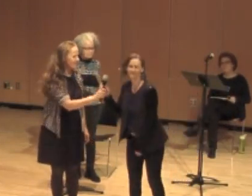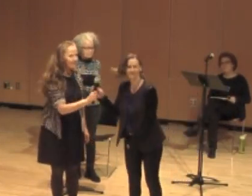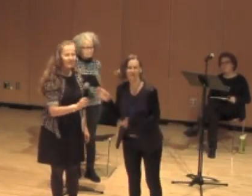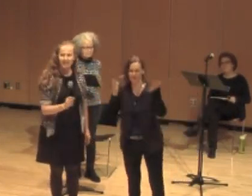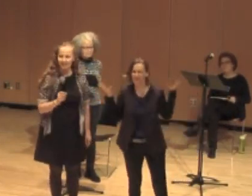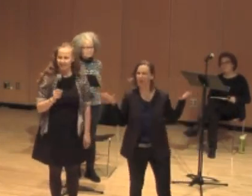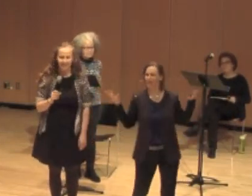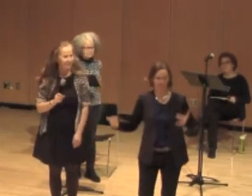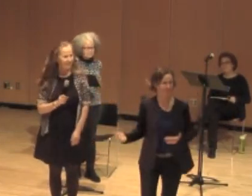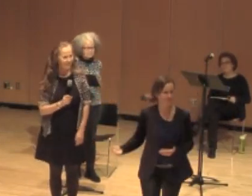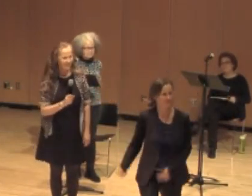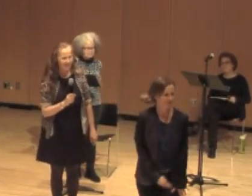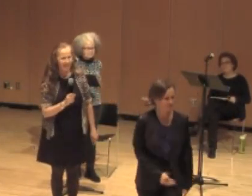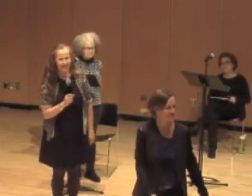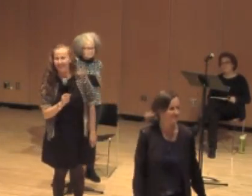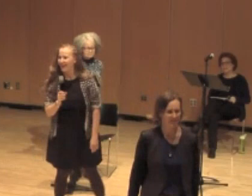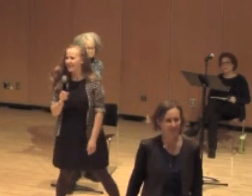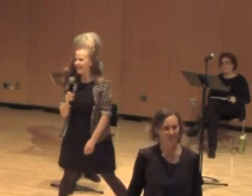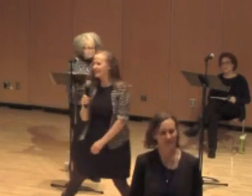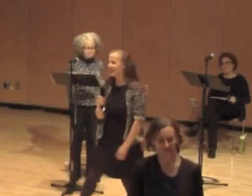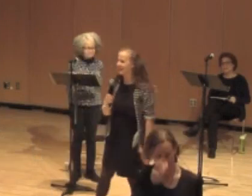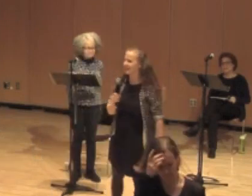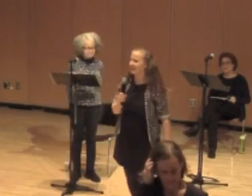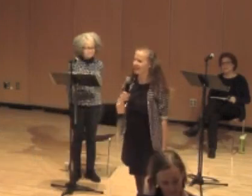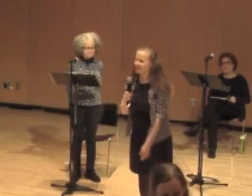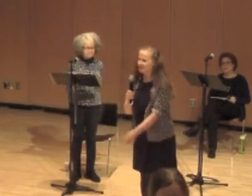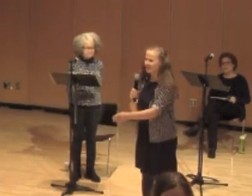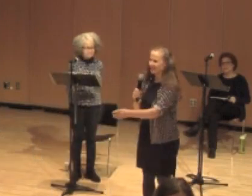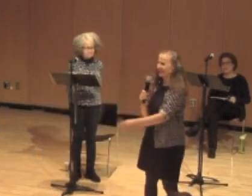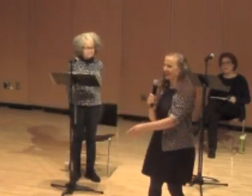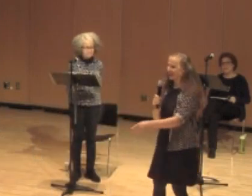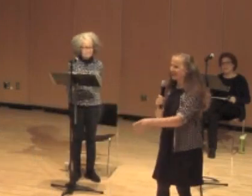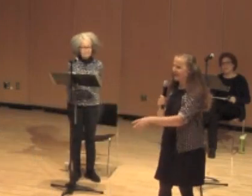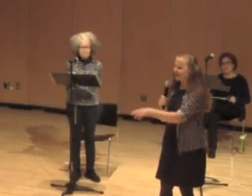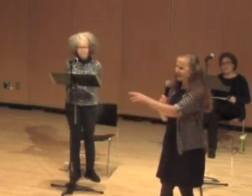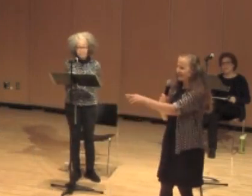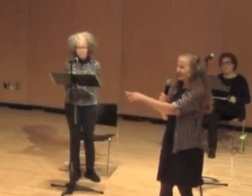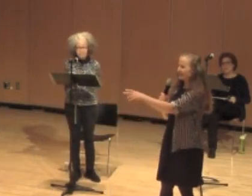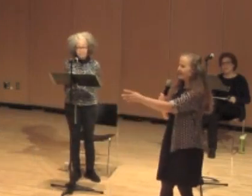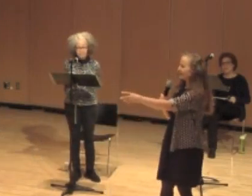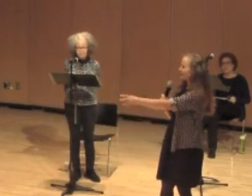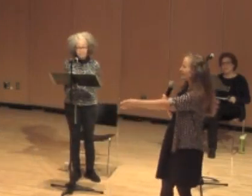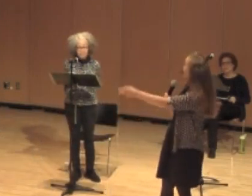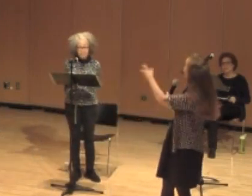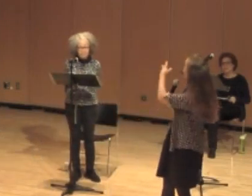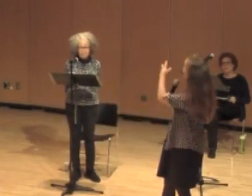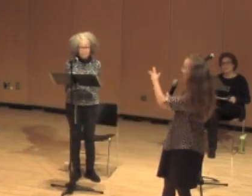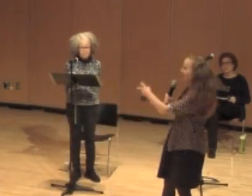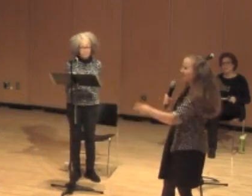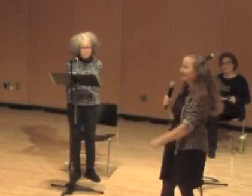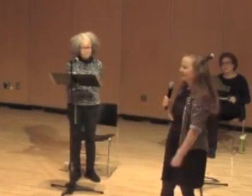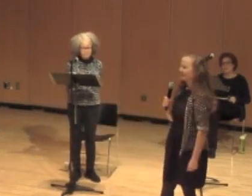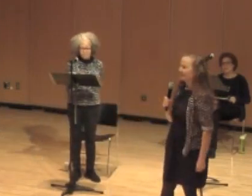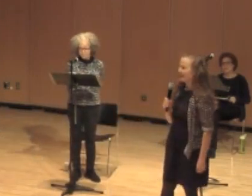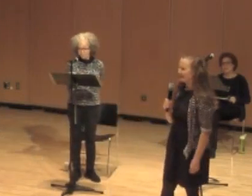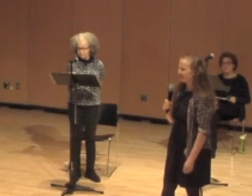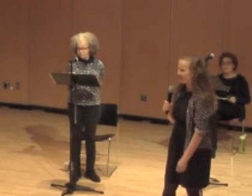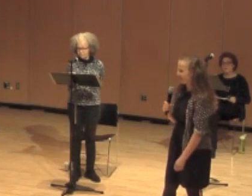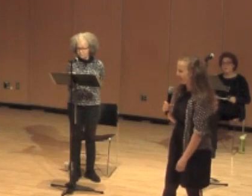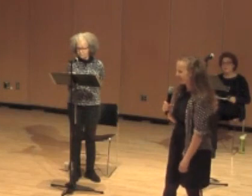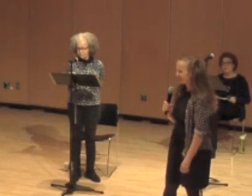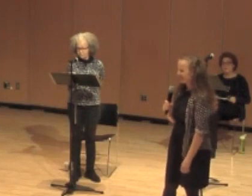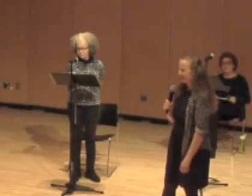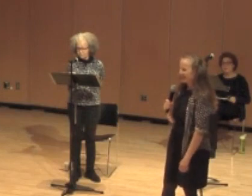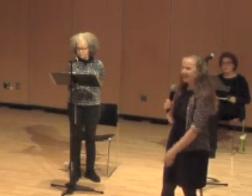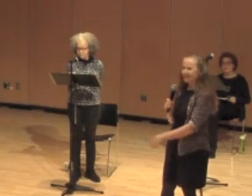wanted to say just acknowledgement yeah and and then as you see uh Eric is here he's going to be filming for the for the live